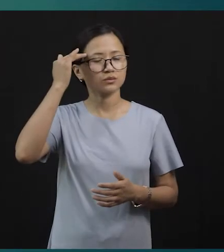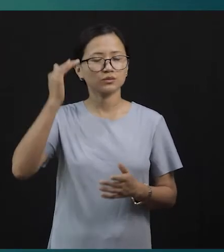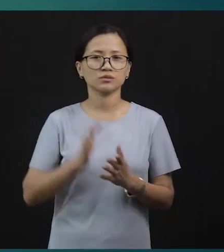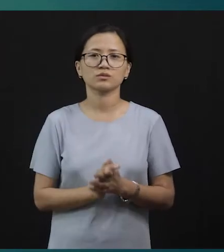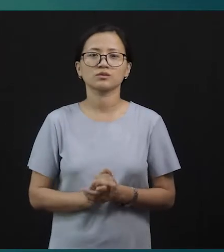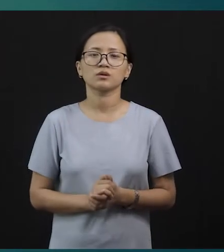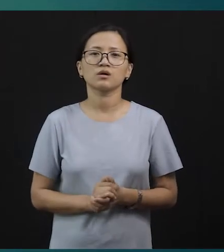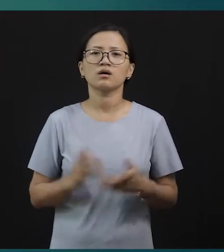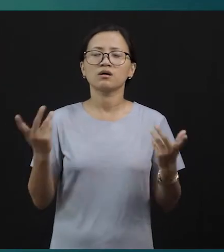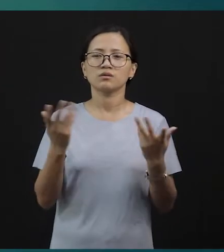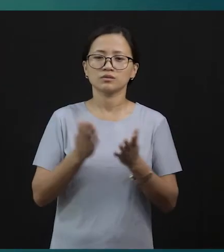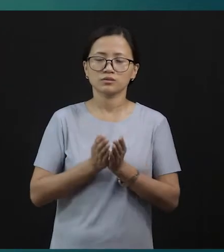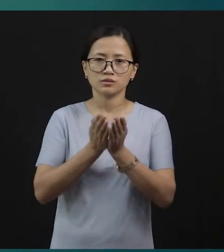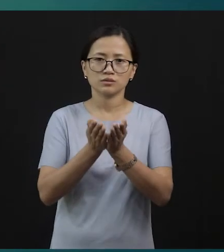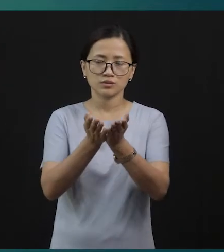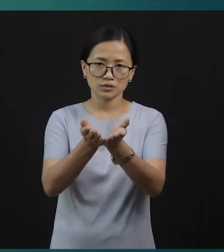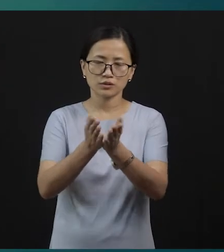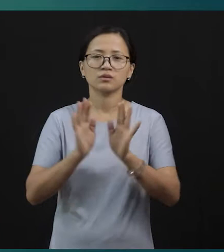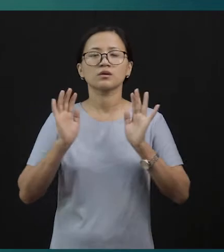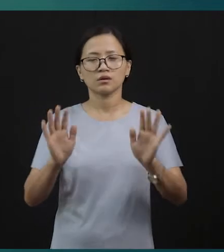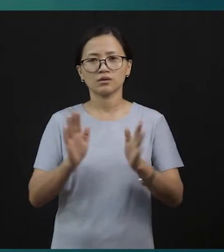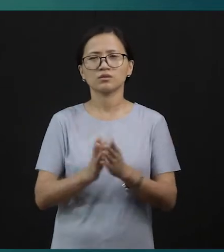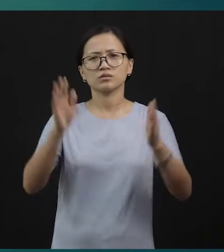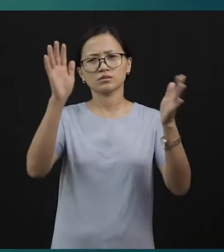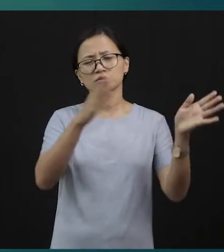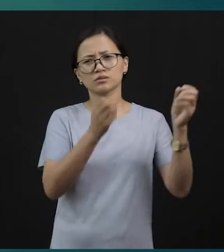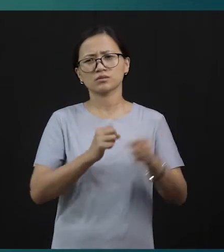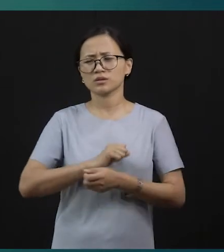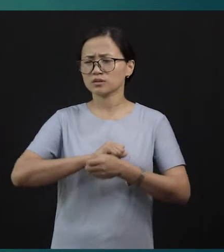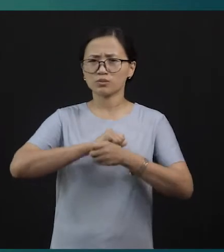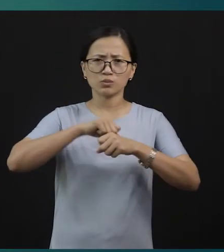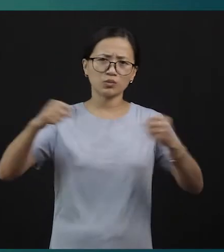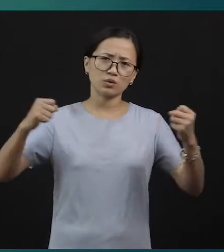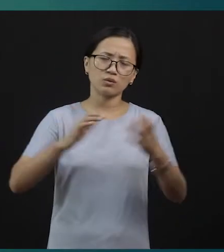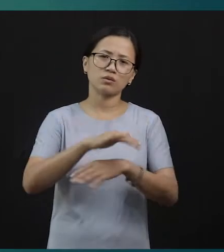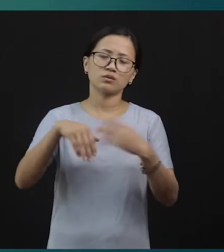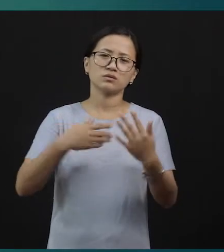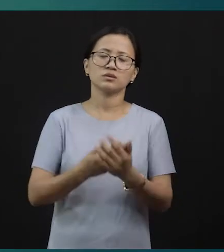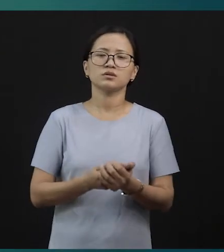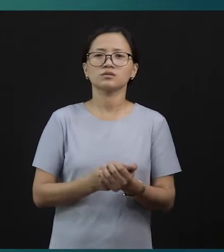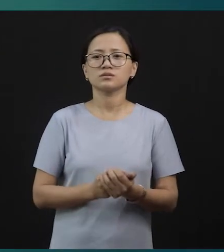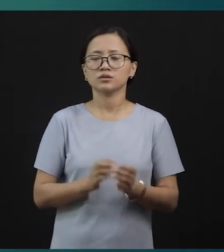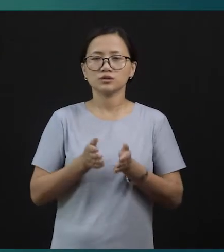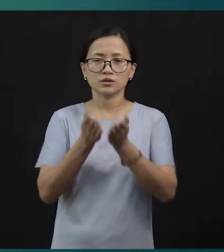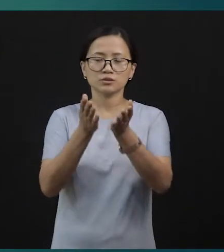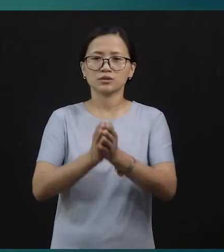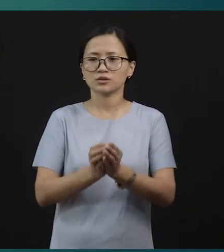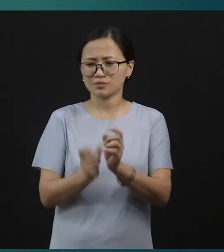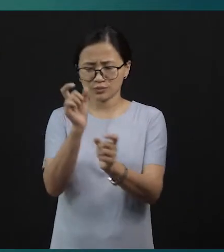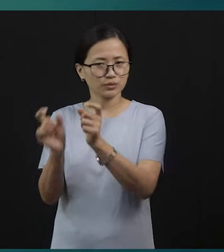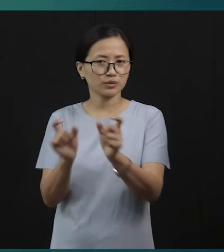to learn of how the shipwreck happened, of how the storm destroyed so many ships and people, lives, and I'm sure goods will be